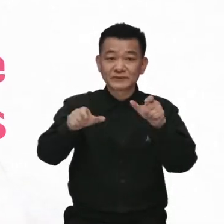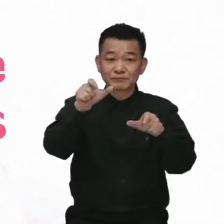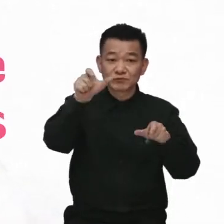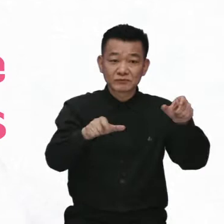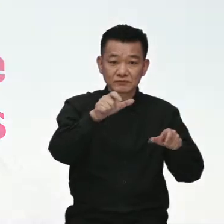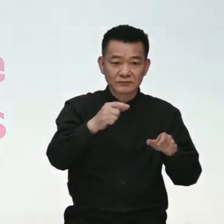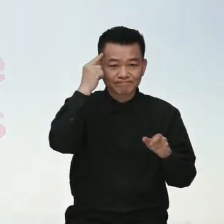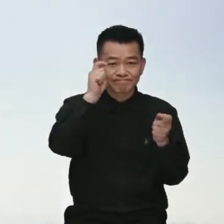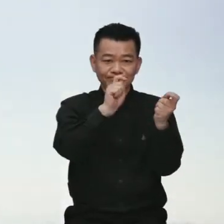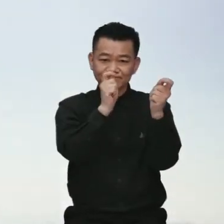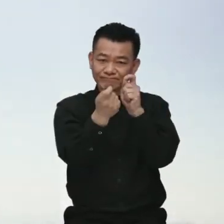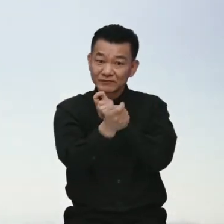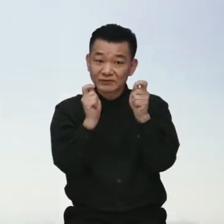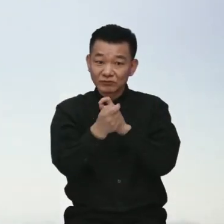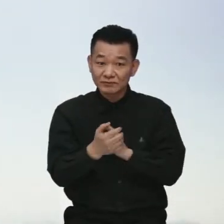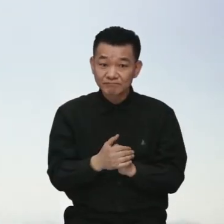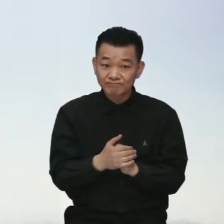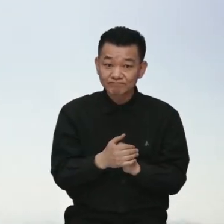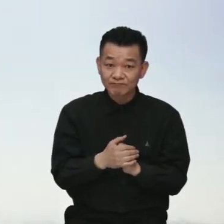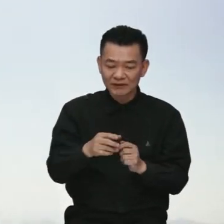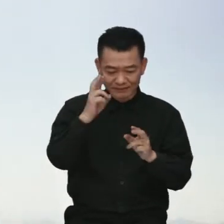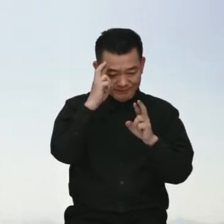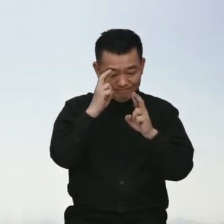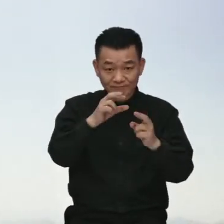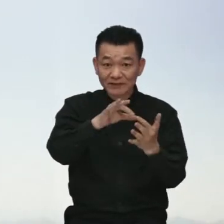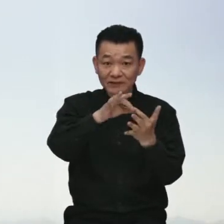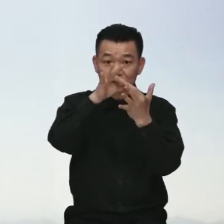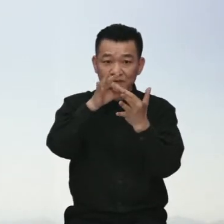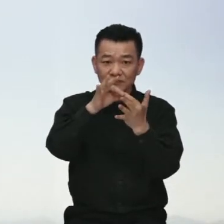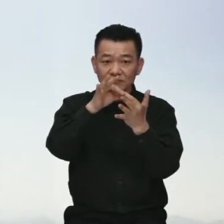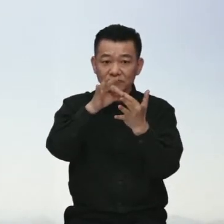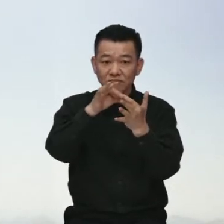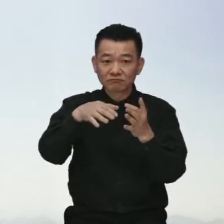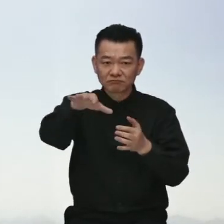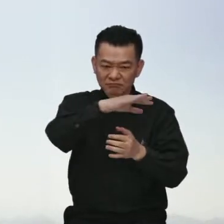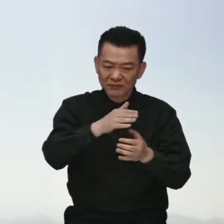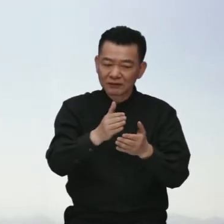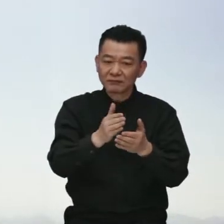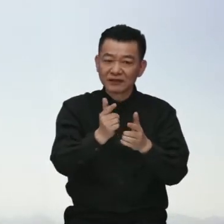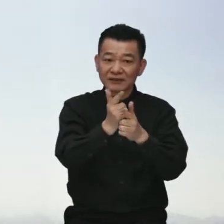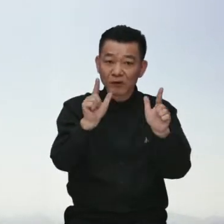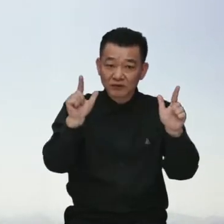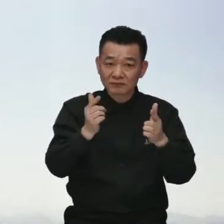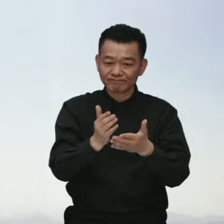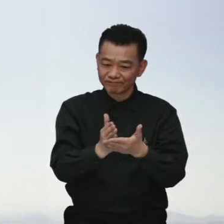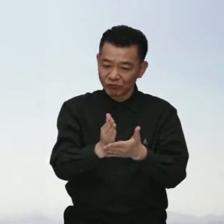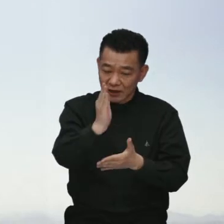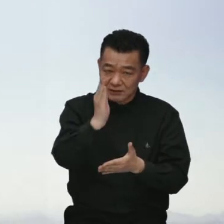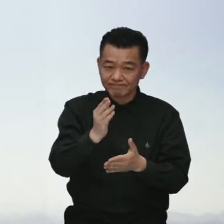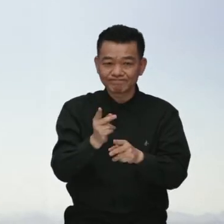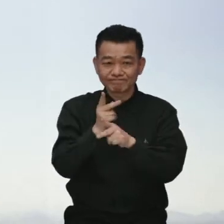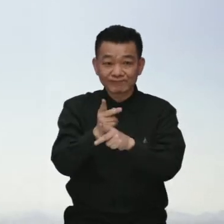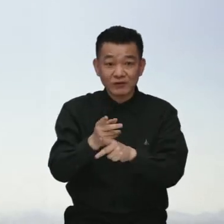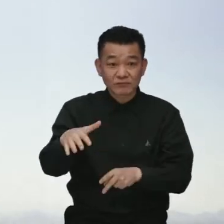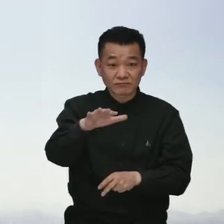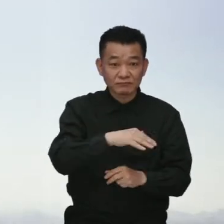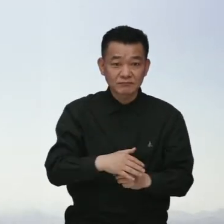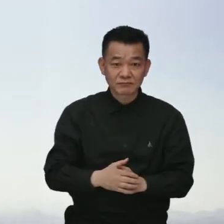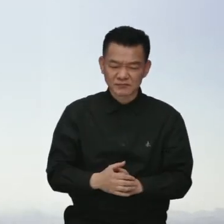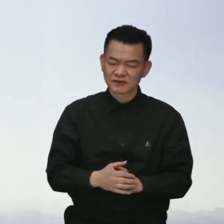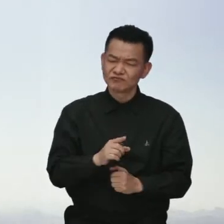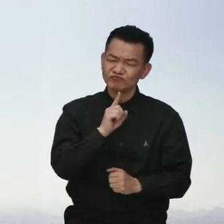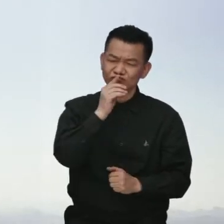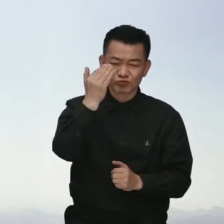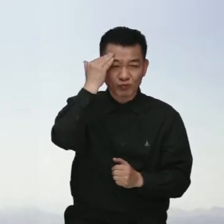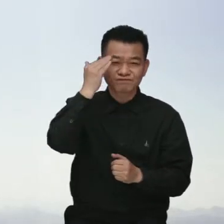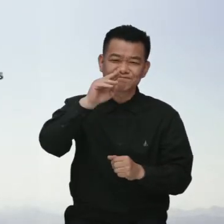perspectives. Admitting each other's integrity and protecting the liberty and rights of one another. As